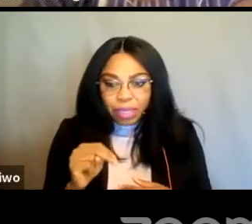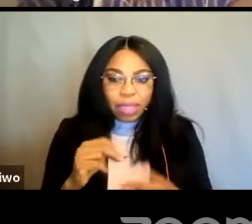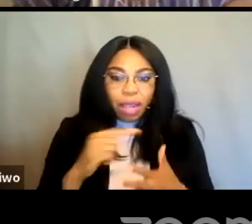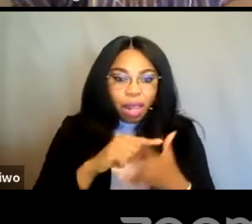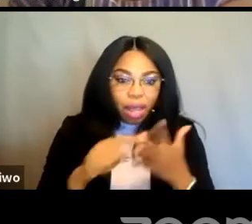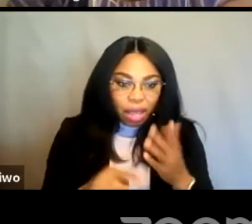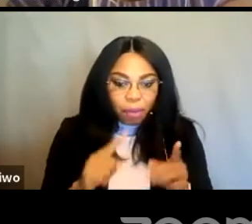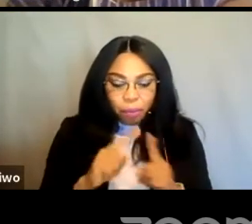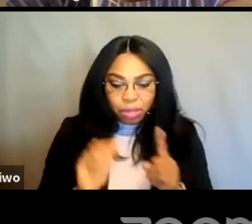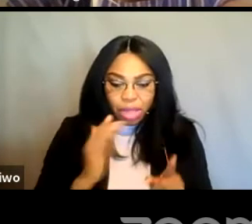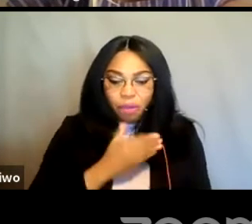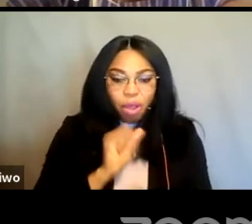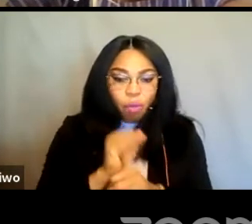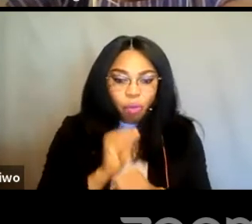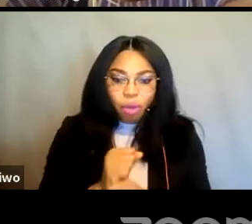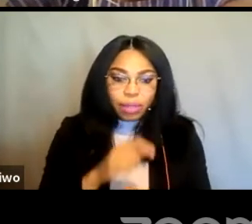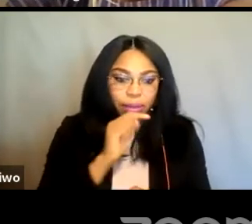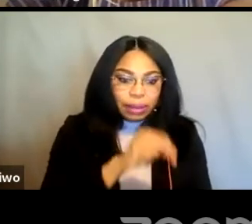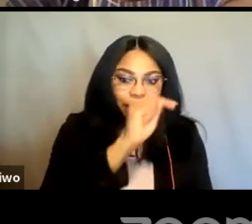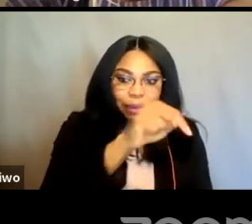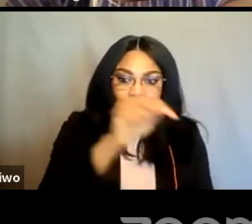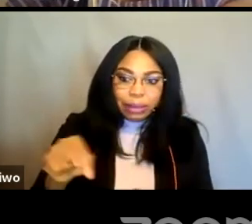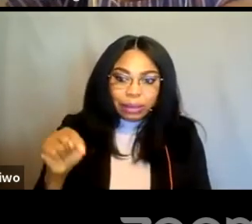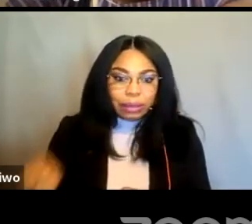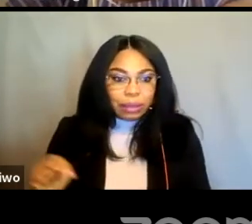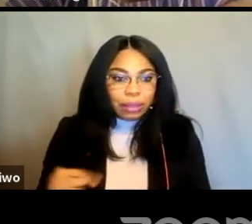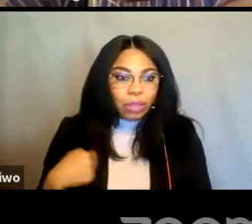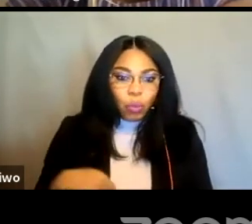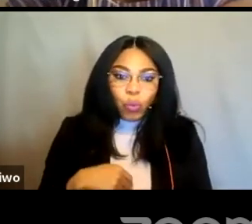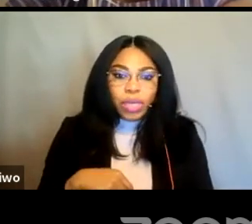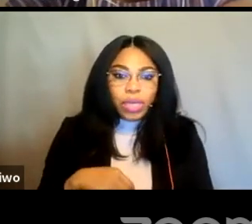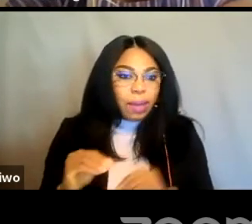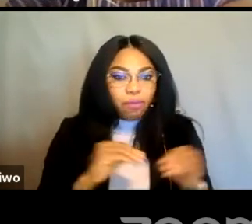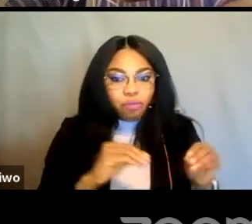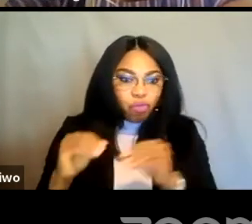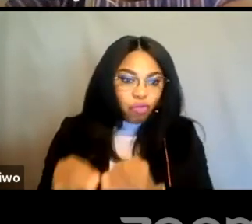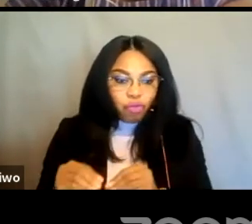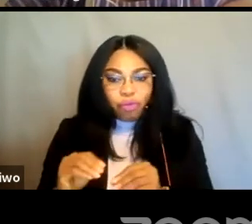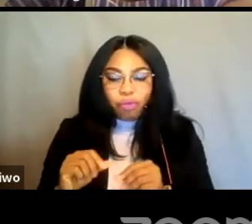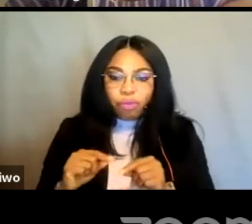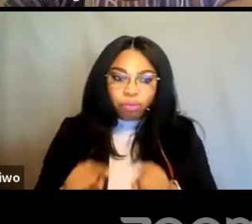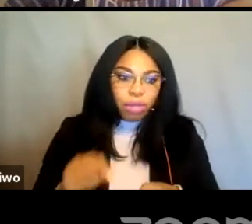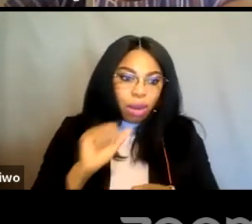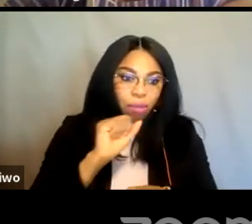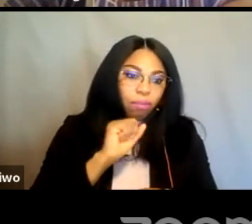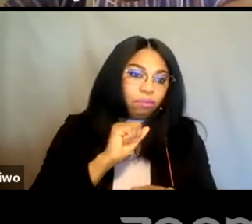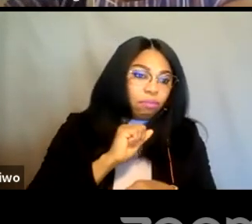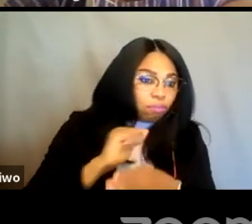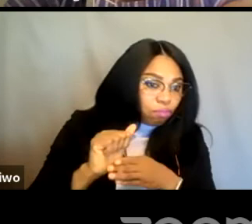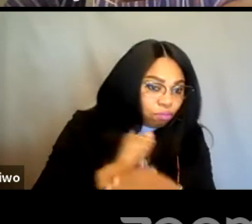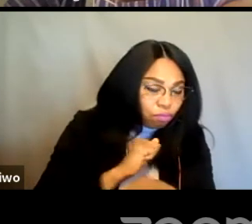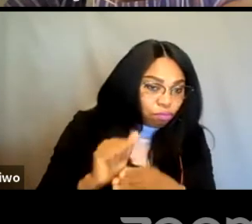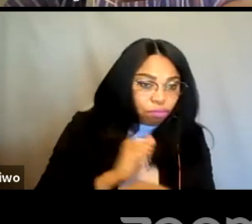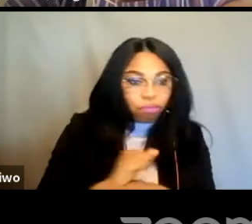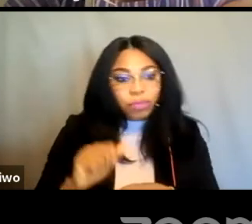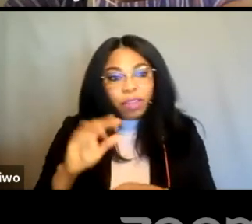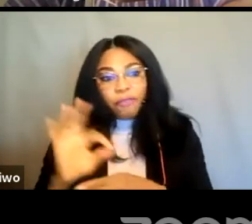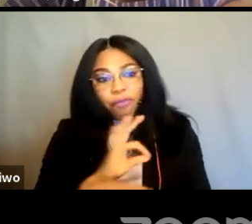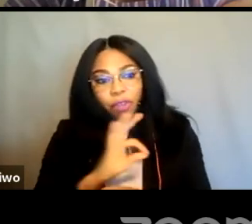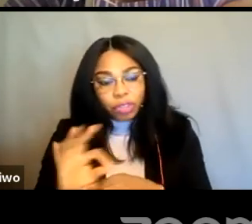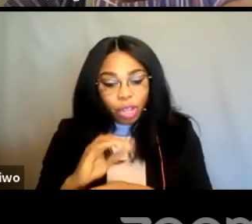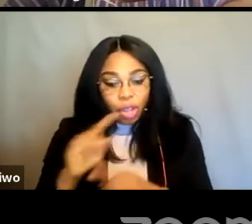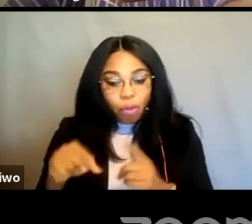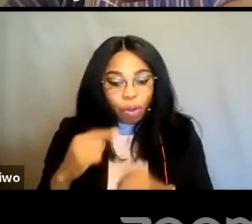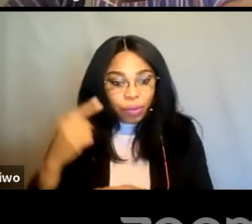our work has always been from one place to another. We're very nomad in our practice, in our function. And even when we think about